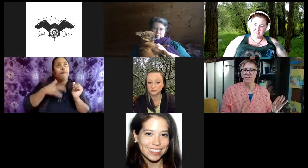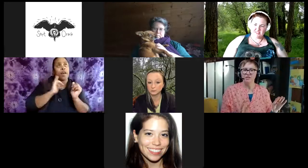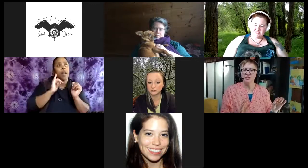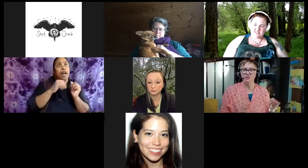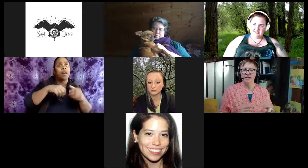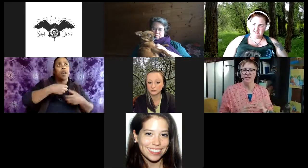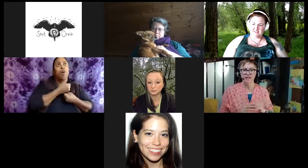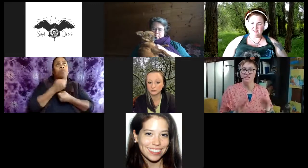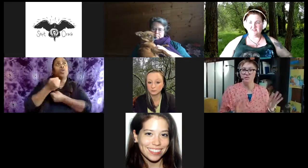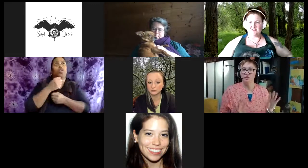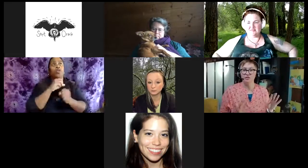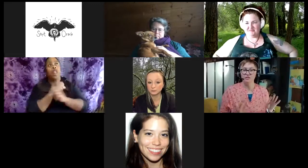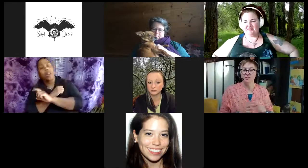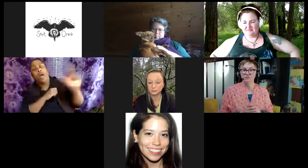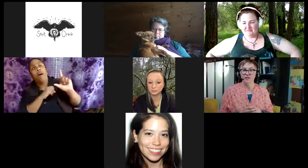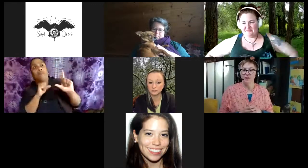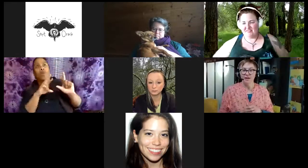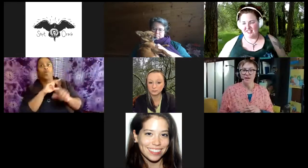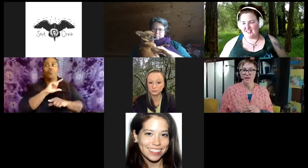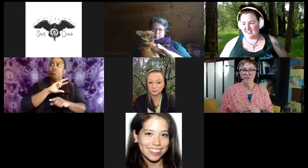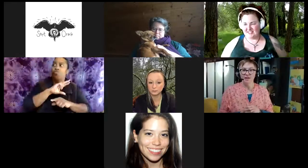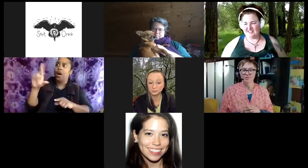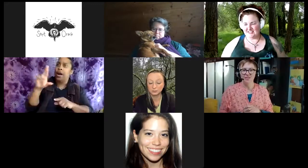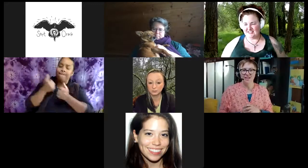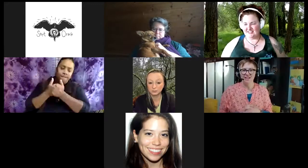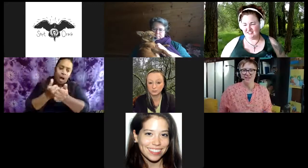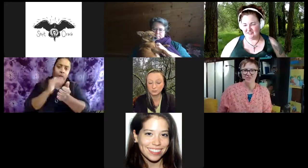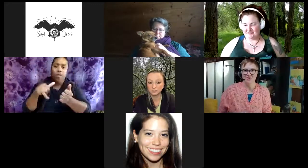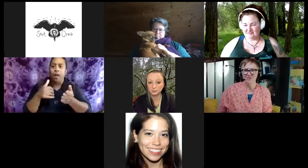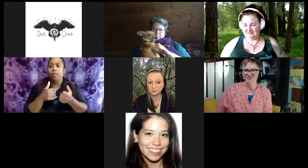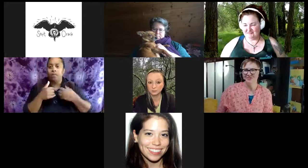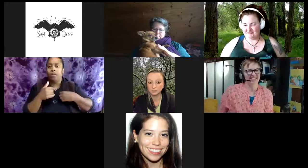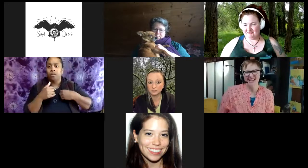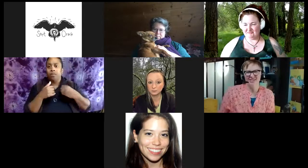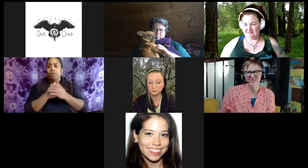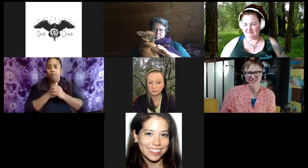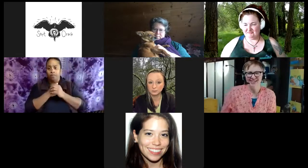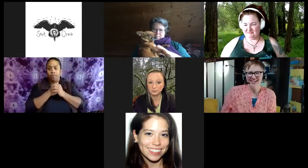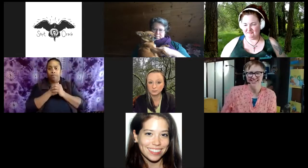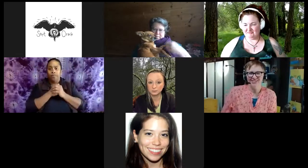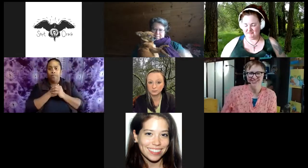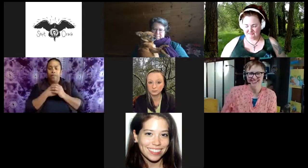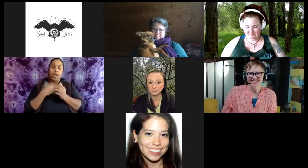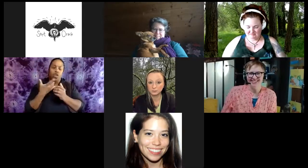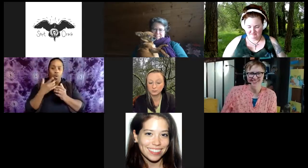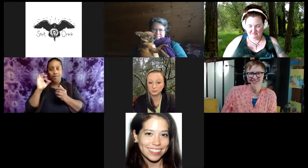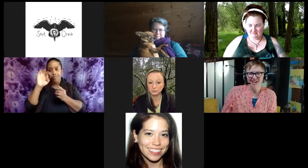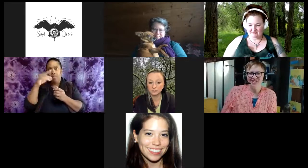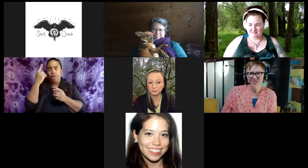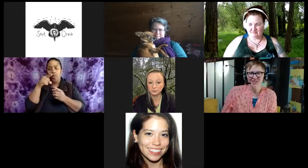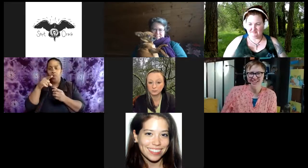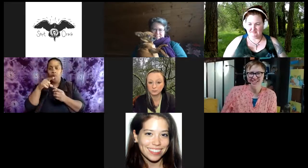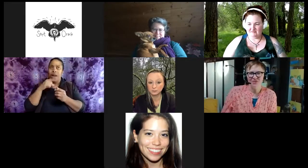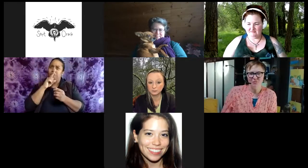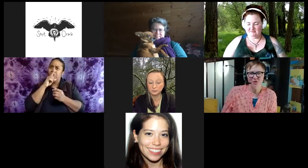energy takes you, and see what you can discover through that ritual. So I just wanted to throw that out there for you. I'm excited